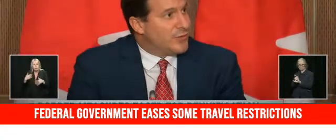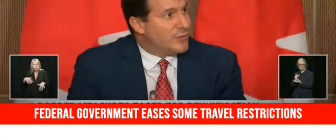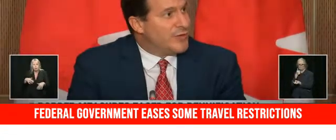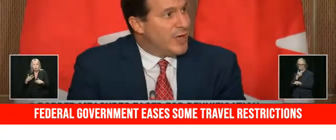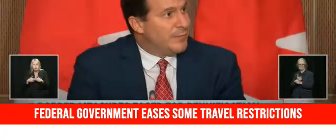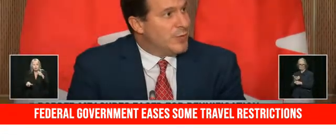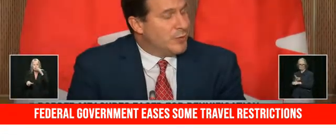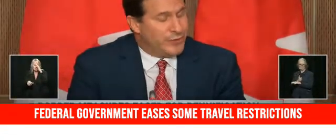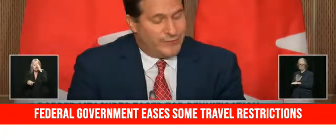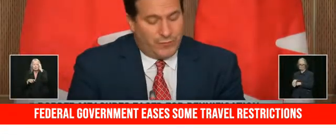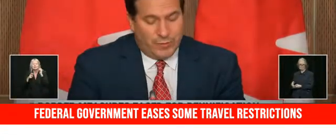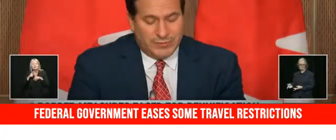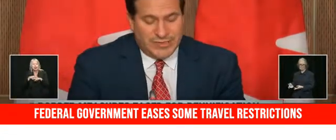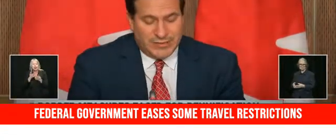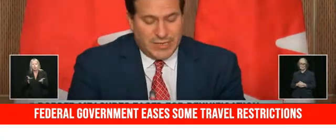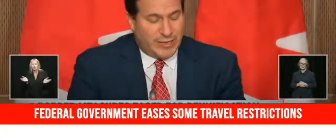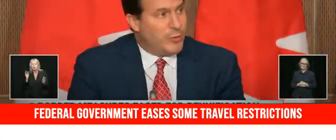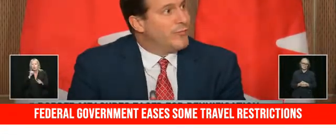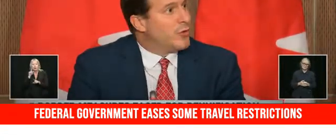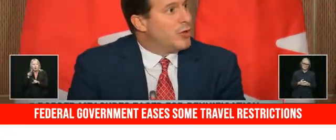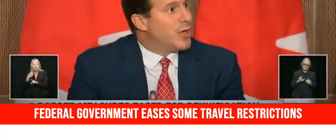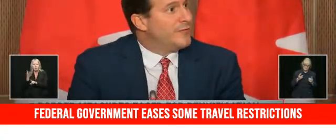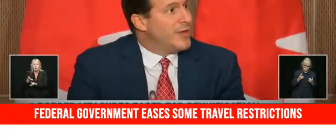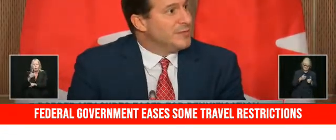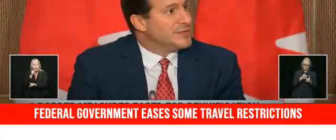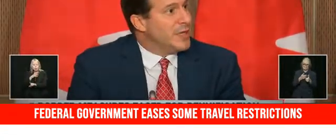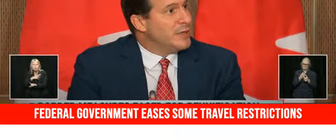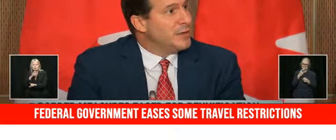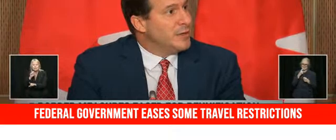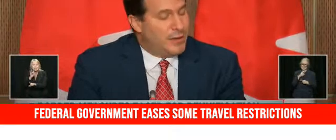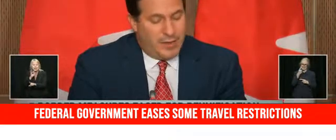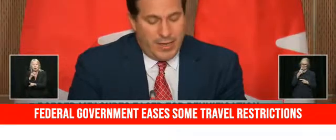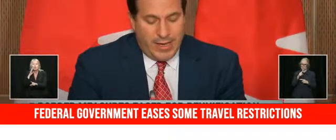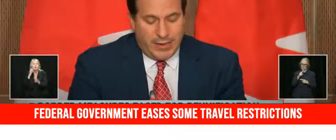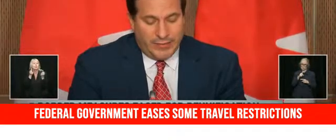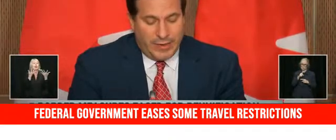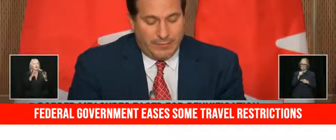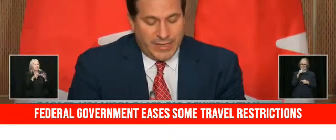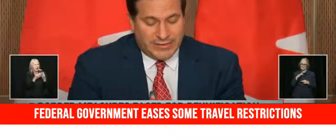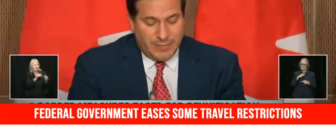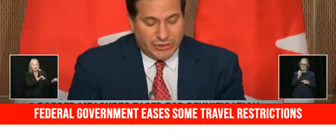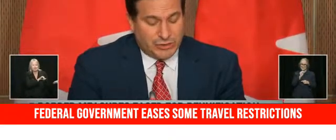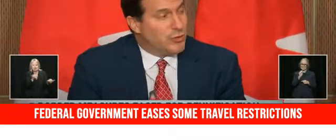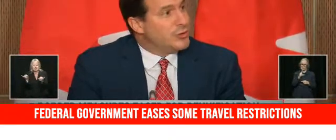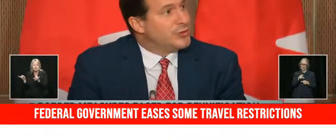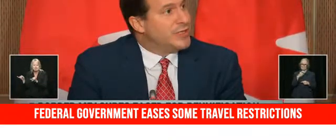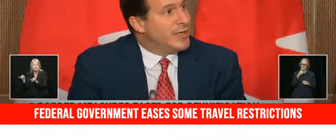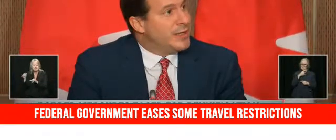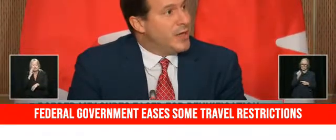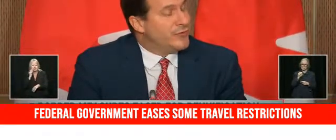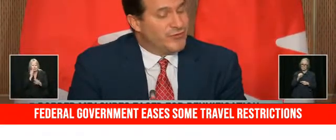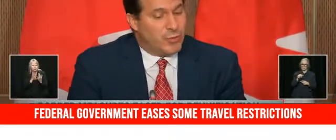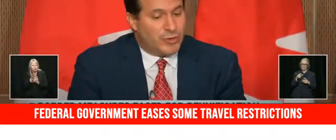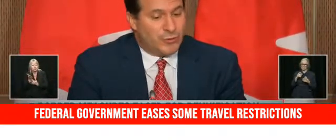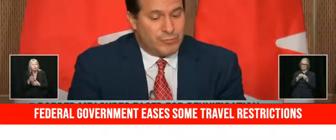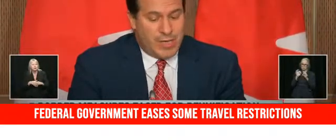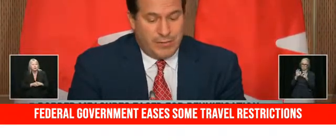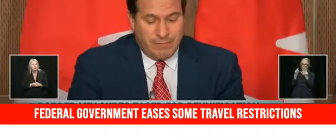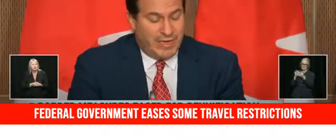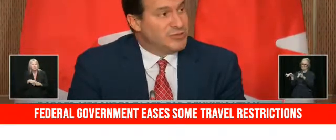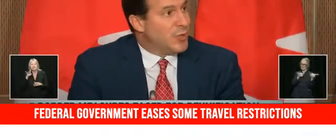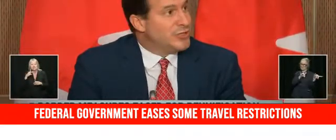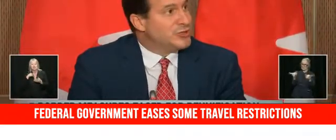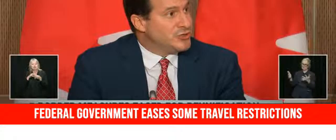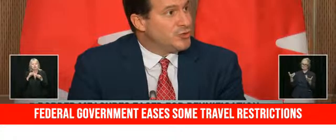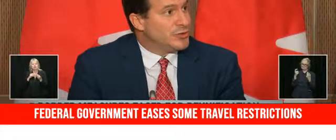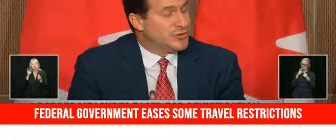really difficult time, not only for Ms. Santiago, but for a lot of families, Glenn. And as I mentioned earlier today in the House, it's one of the